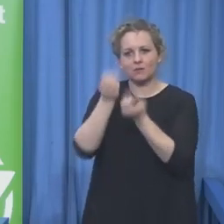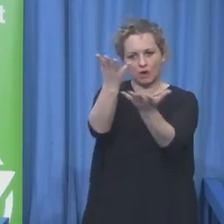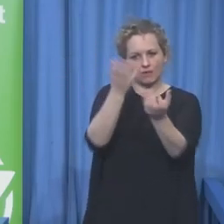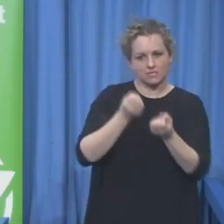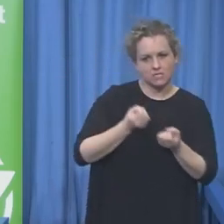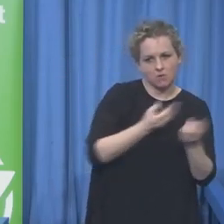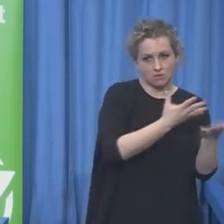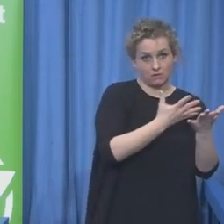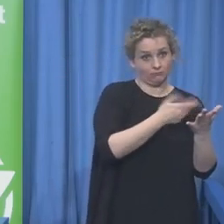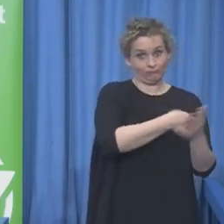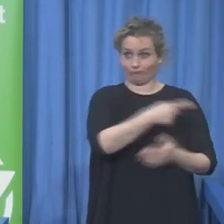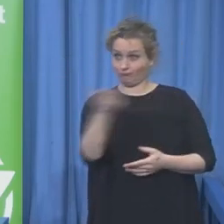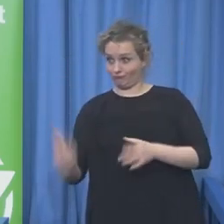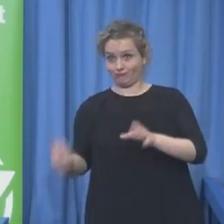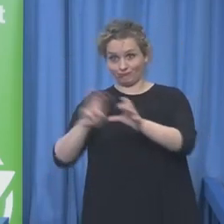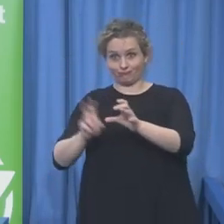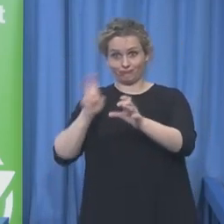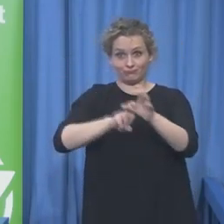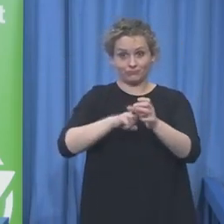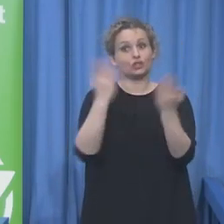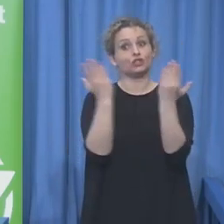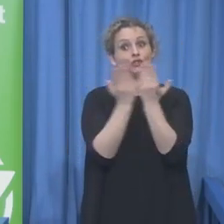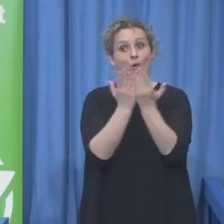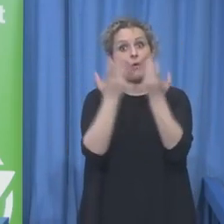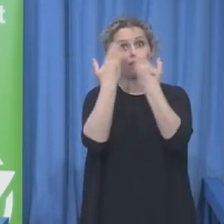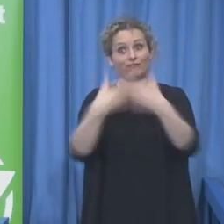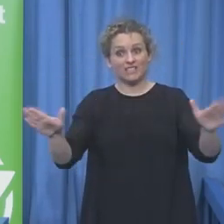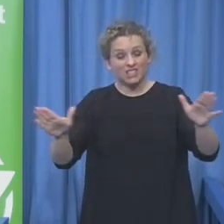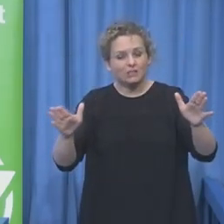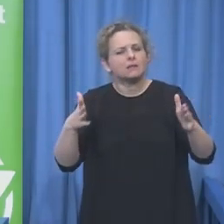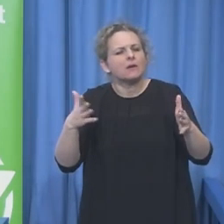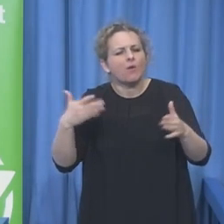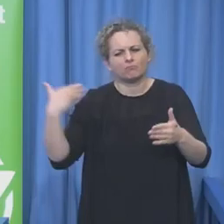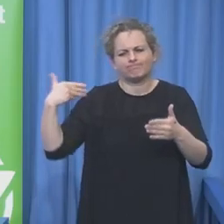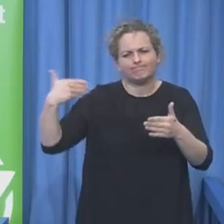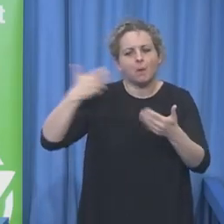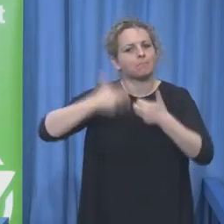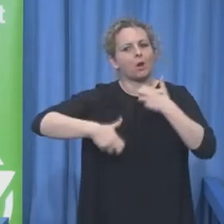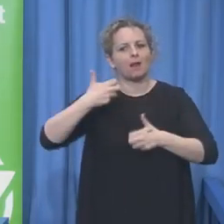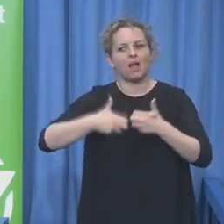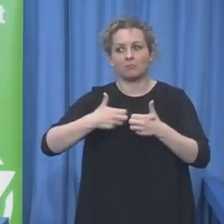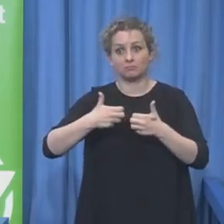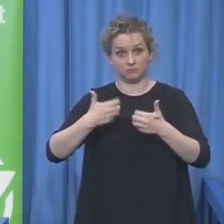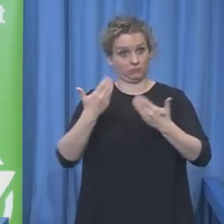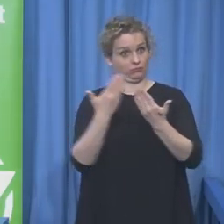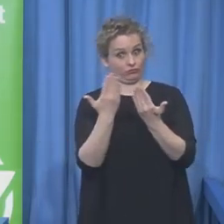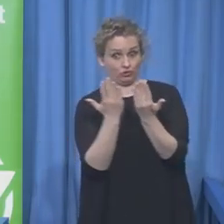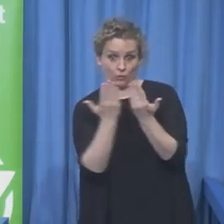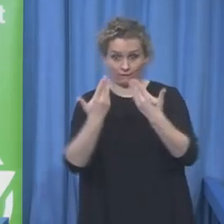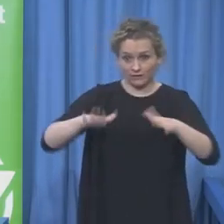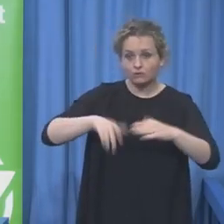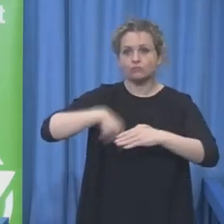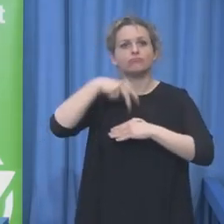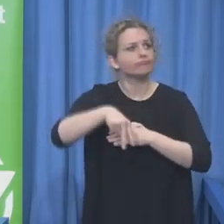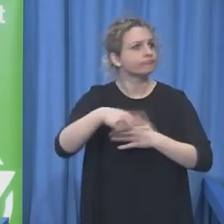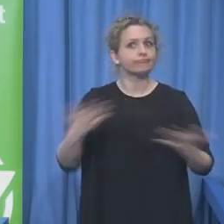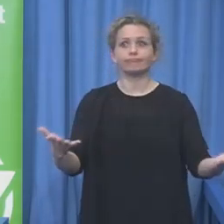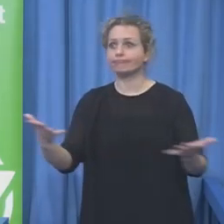what to do. Additionally, agencies have developed an online credentialing process